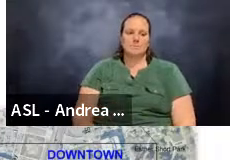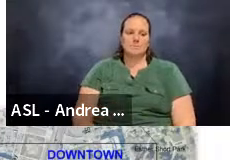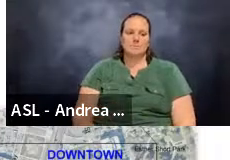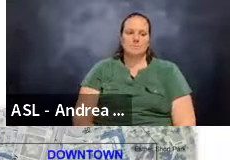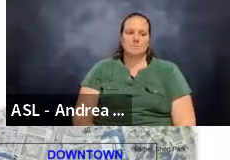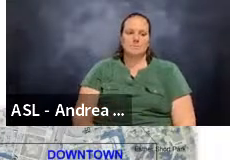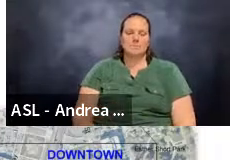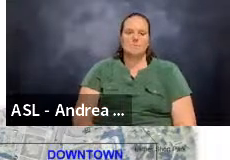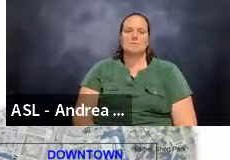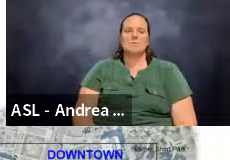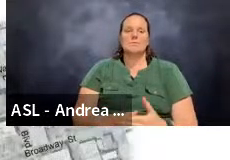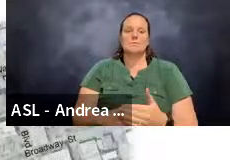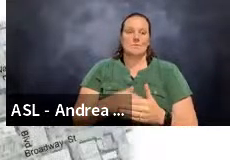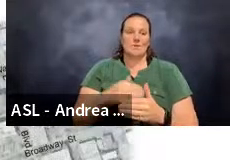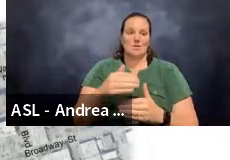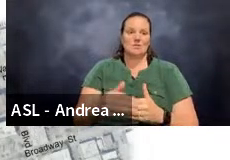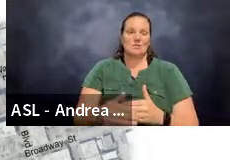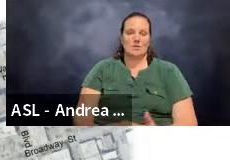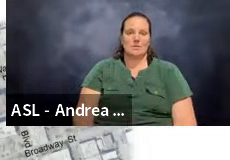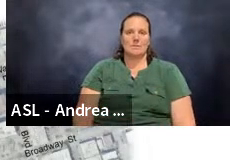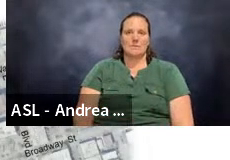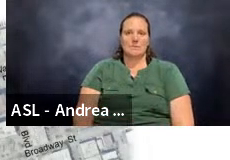Go to the next slide.